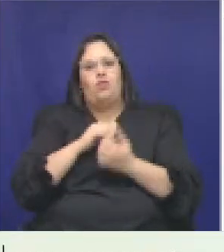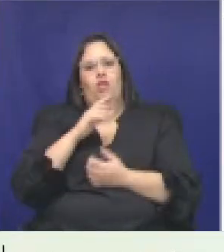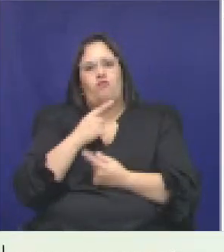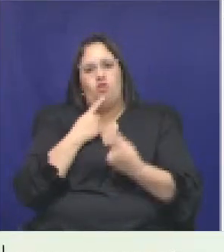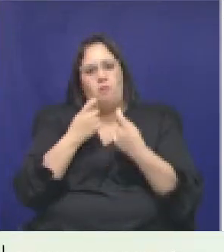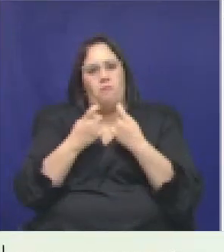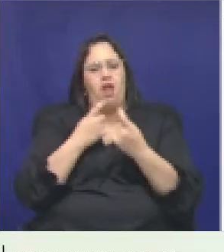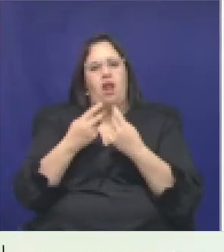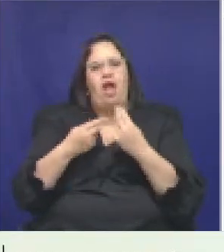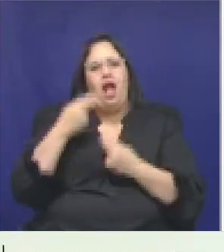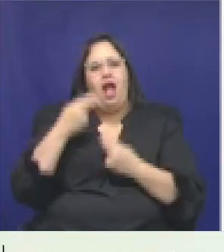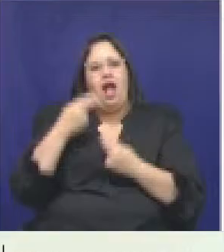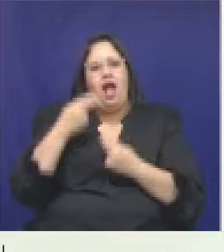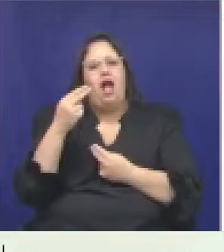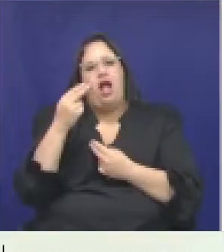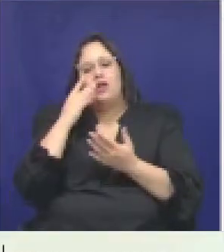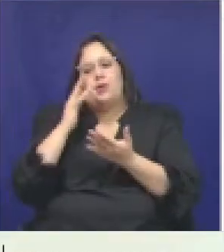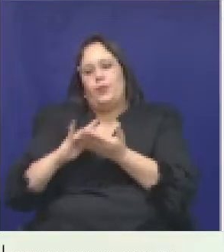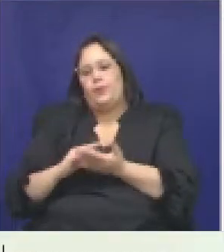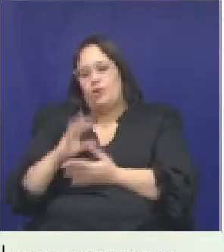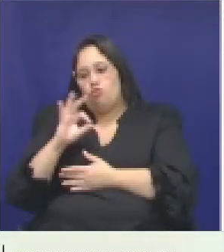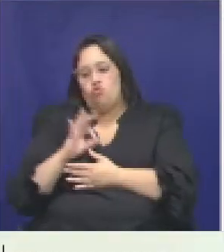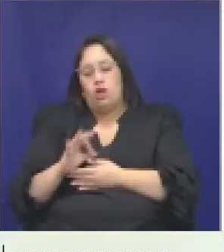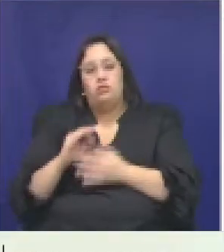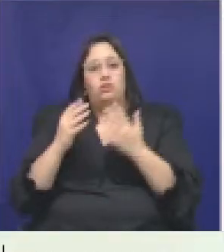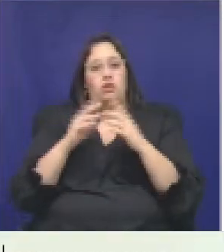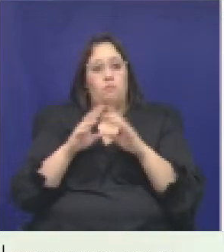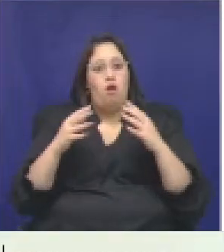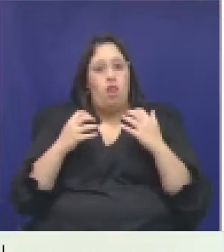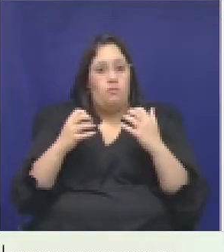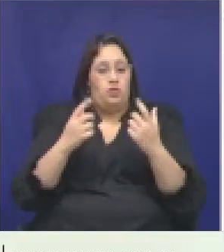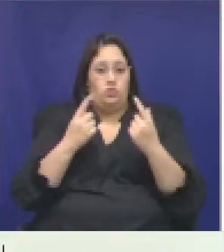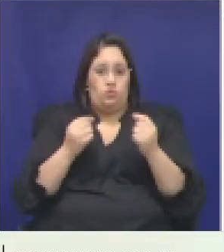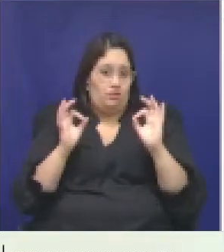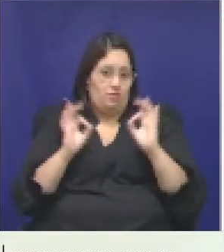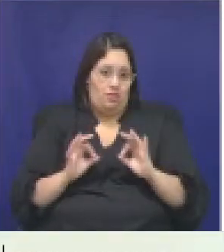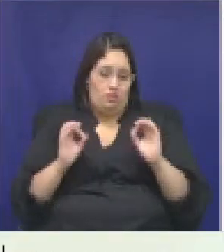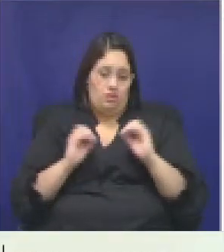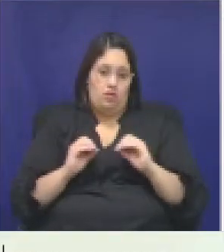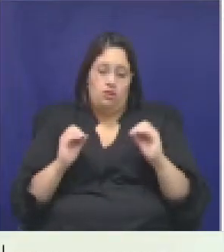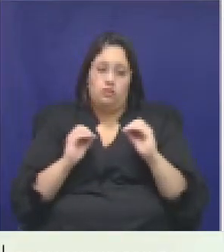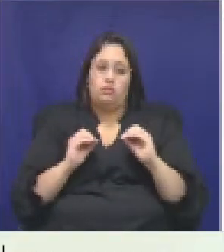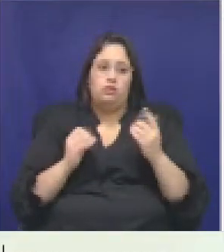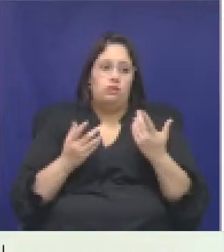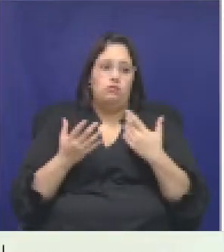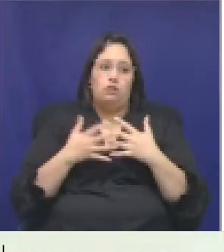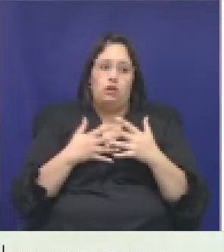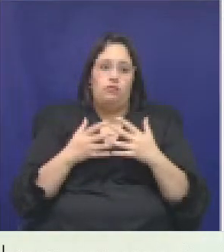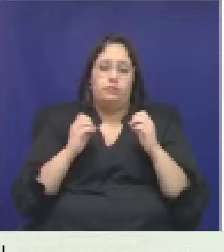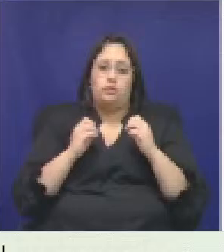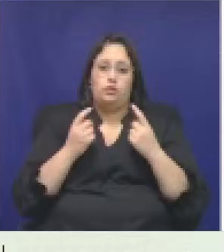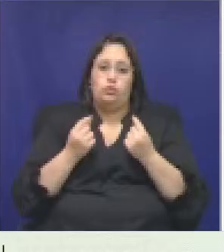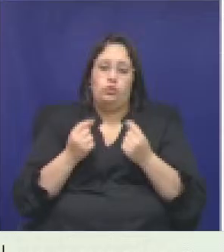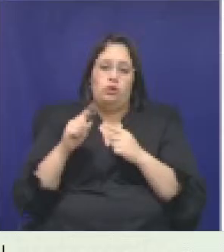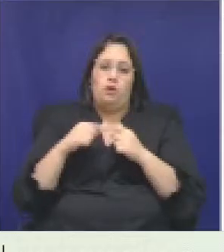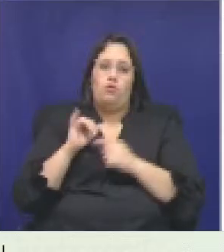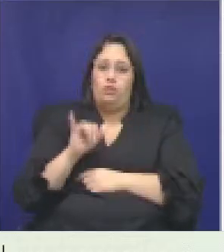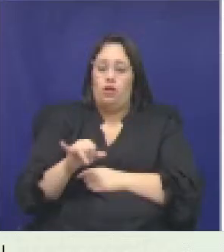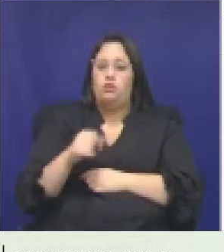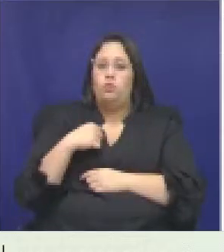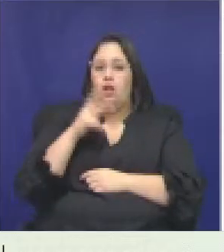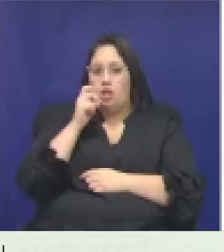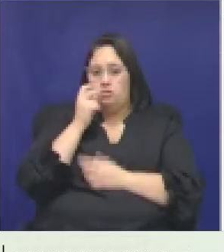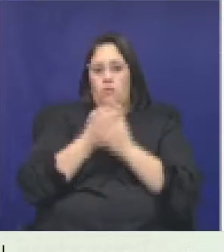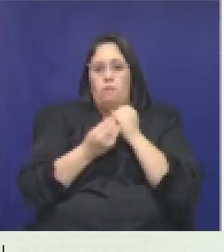vacancy rates over the years, and this parliament has done nothing, has not done anything about it. We have listened to both